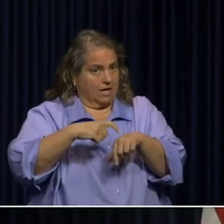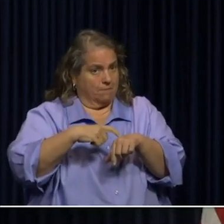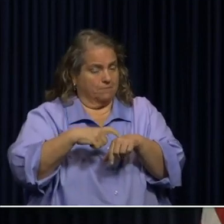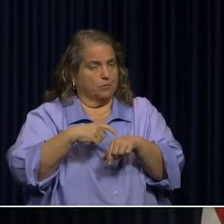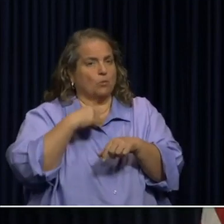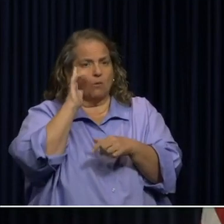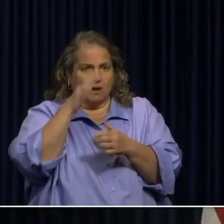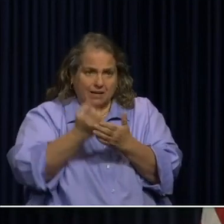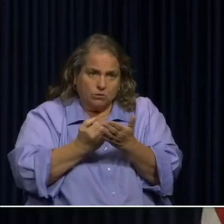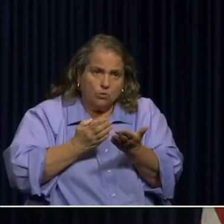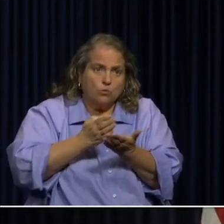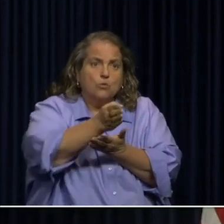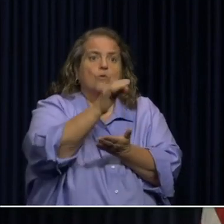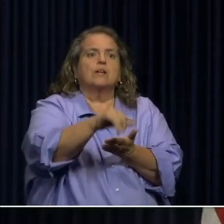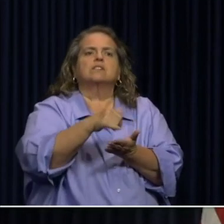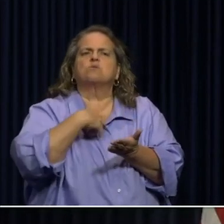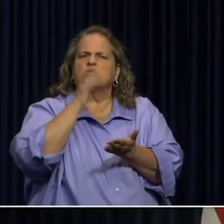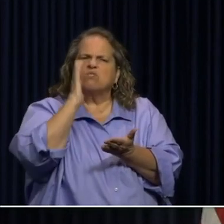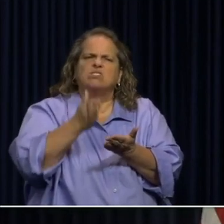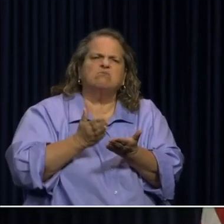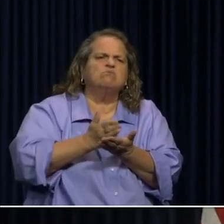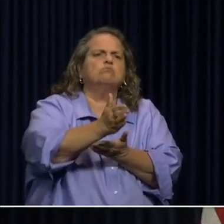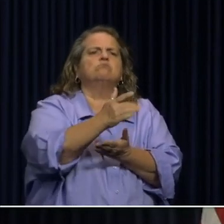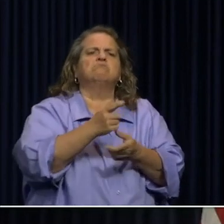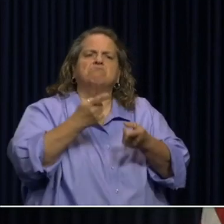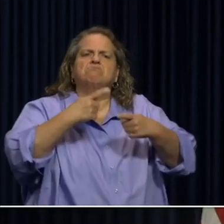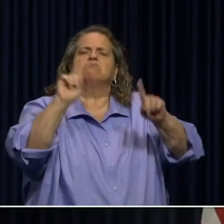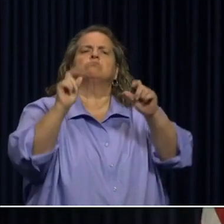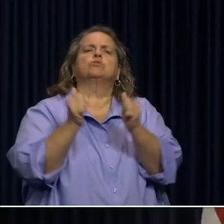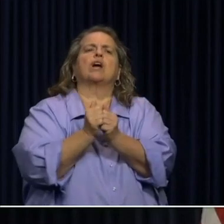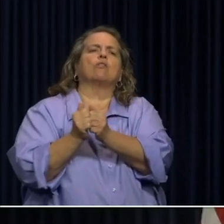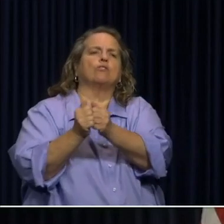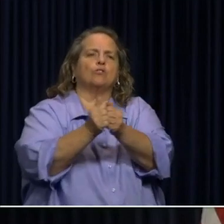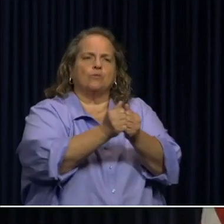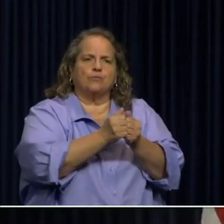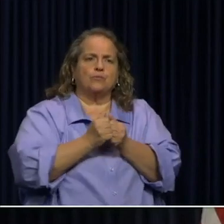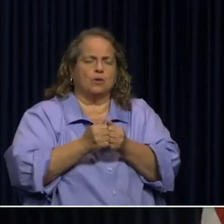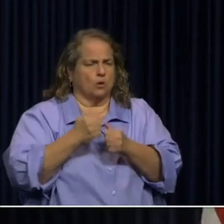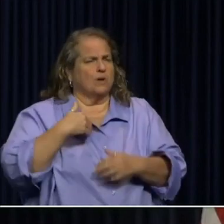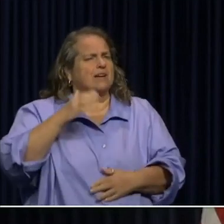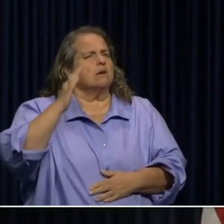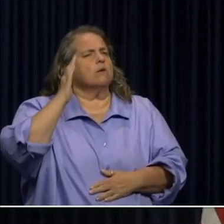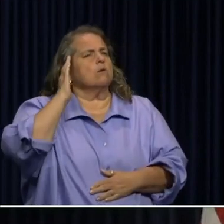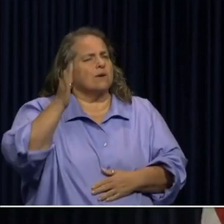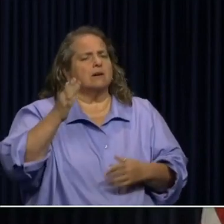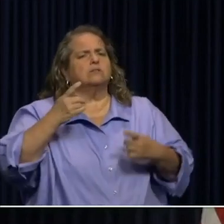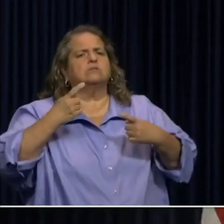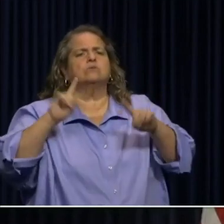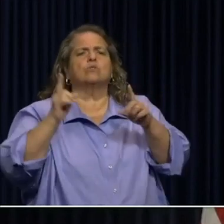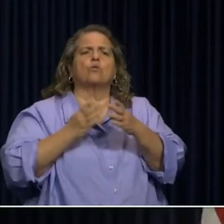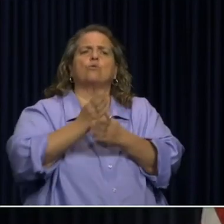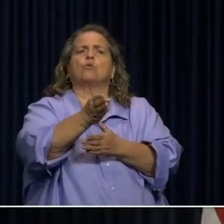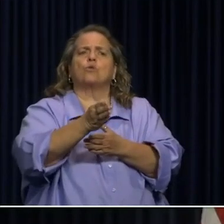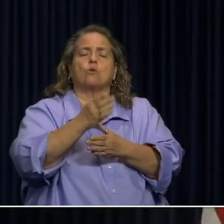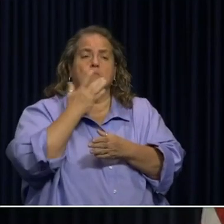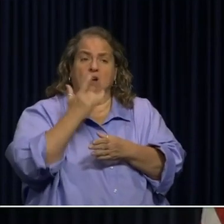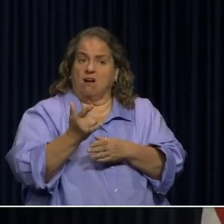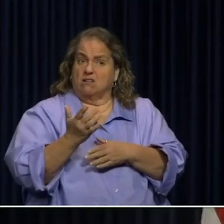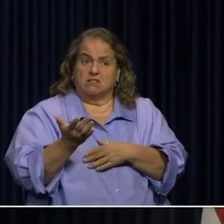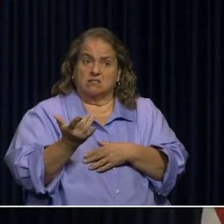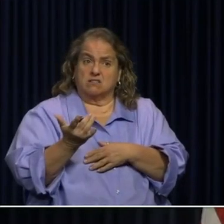get through this. We will get through this together. We are going to get through this because from the very